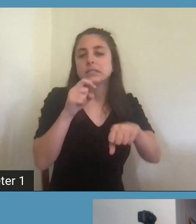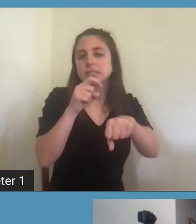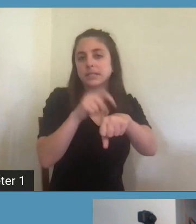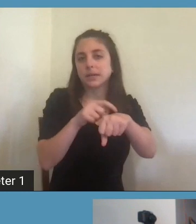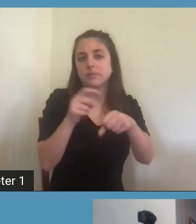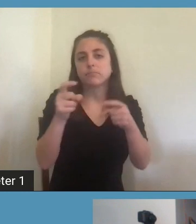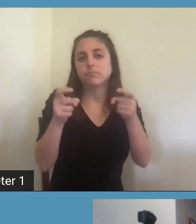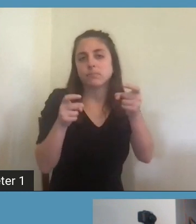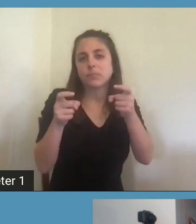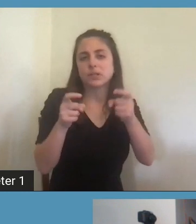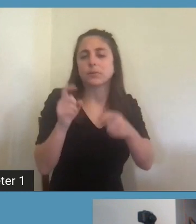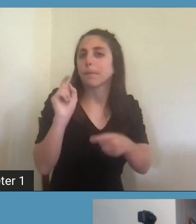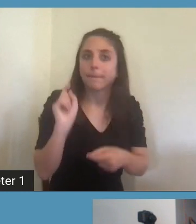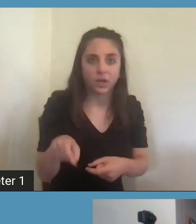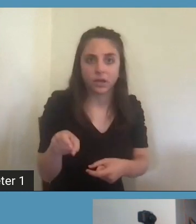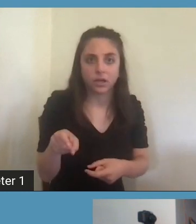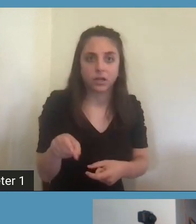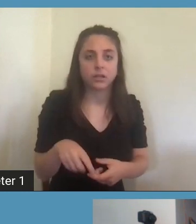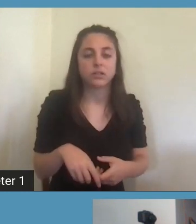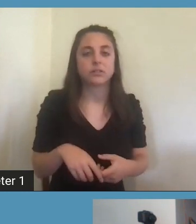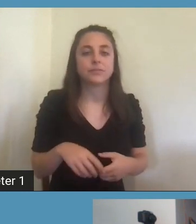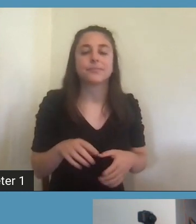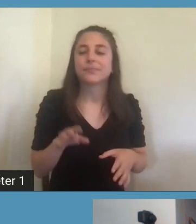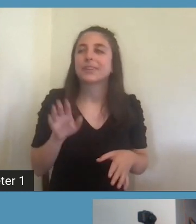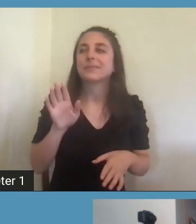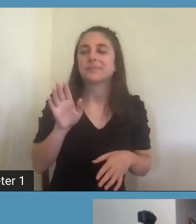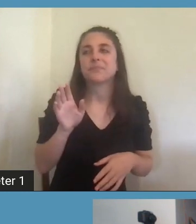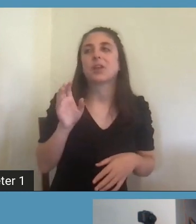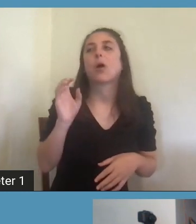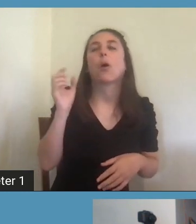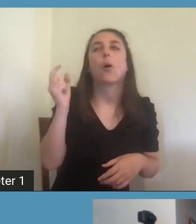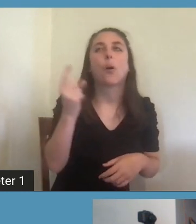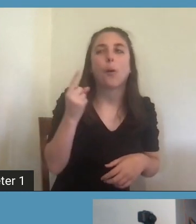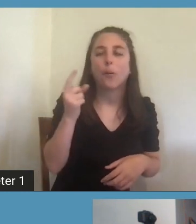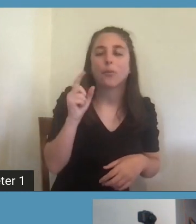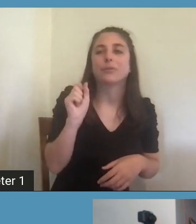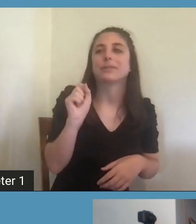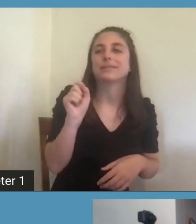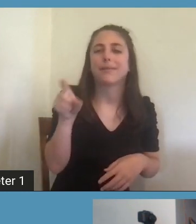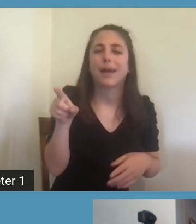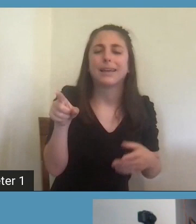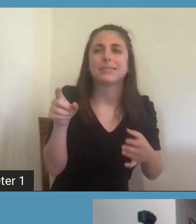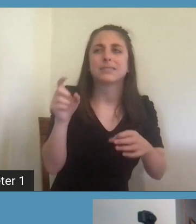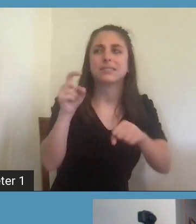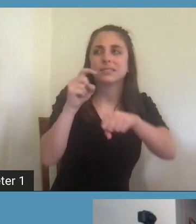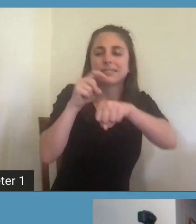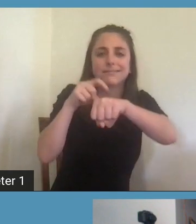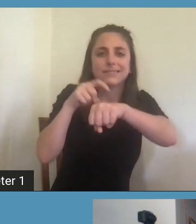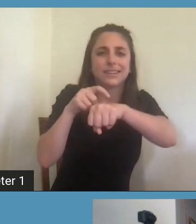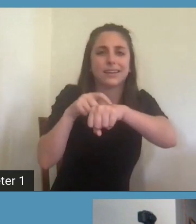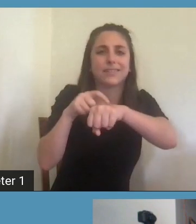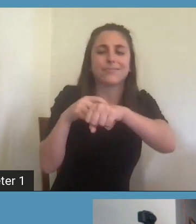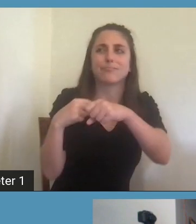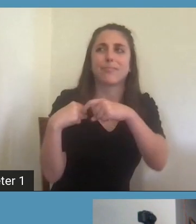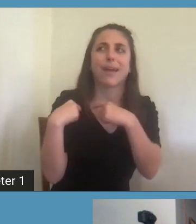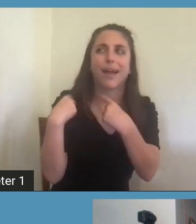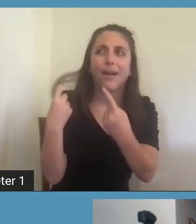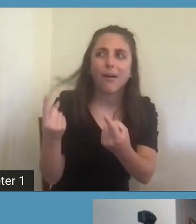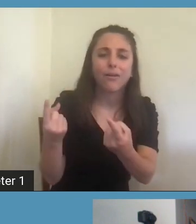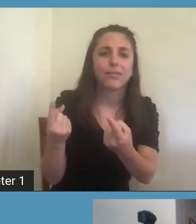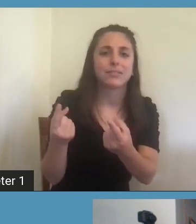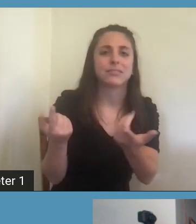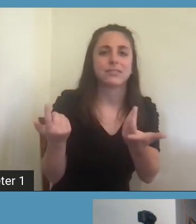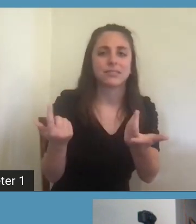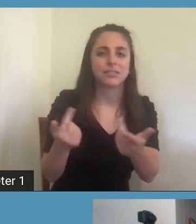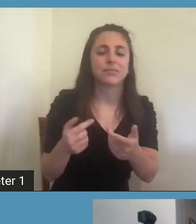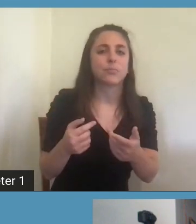well. Well, and that's why I always ask about the realities of the time that goes into this, just to kind of convey what